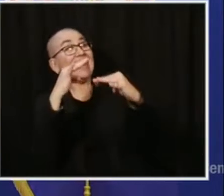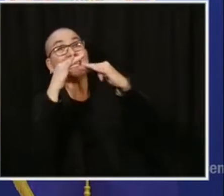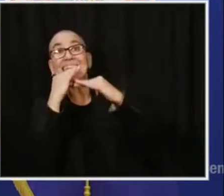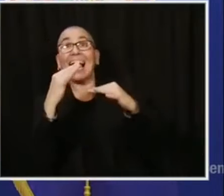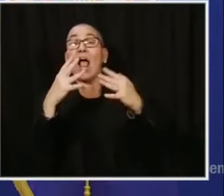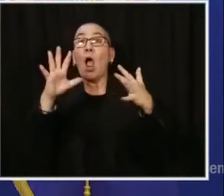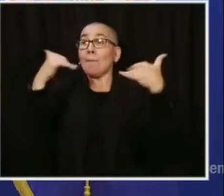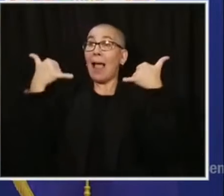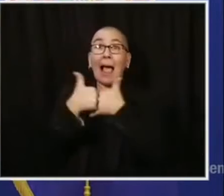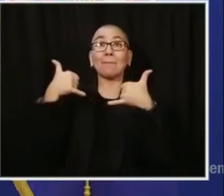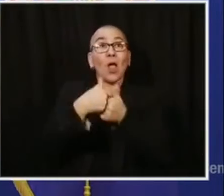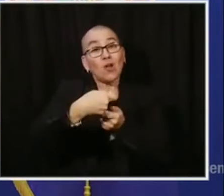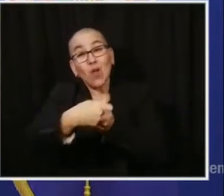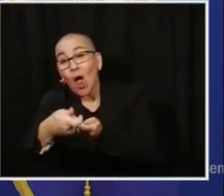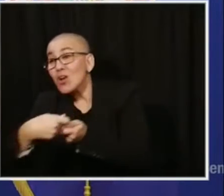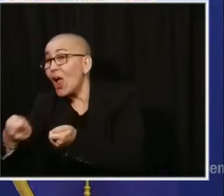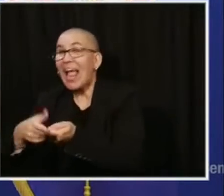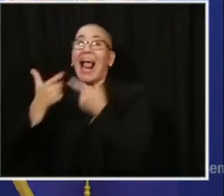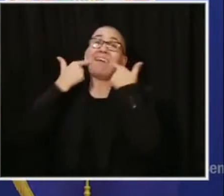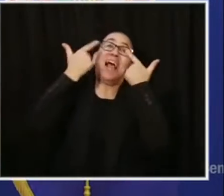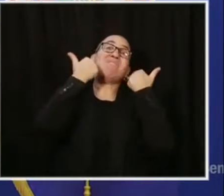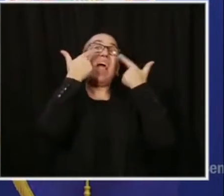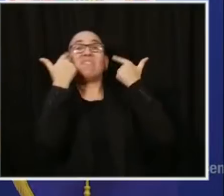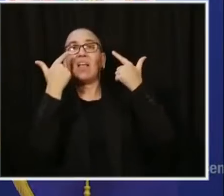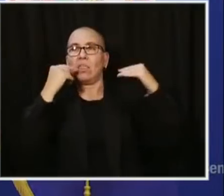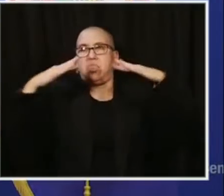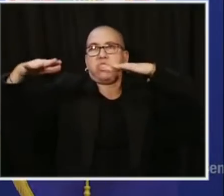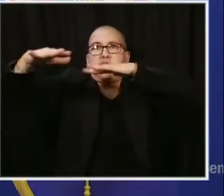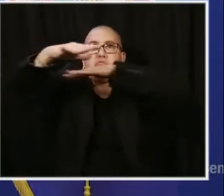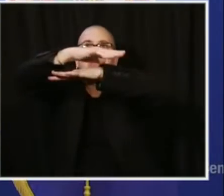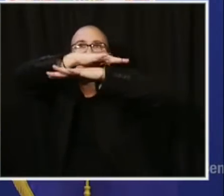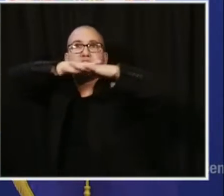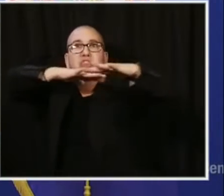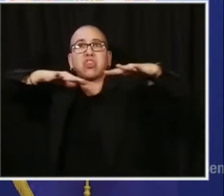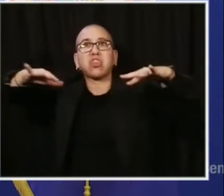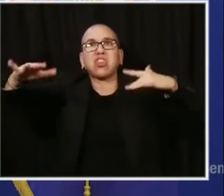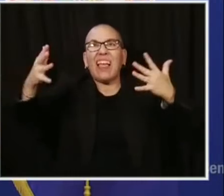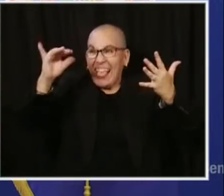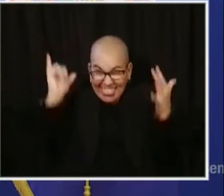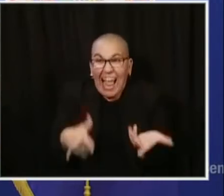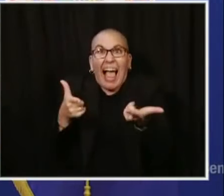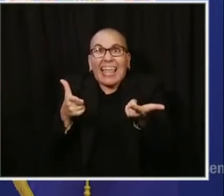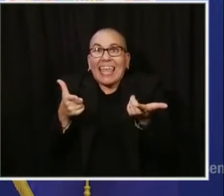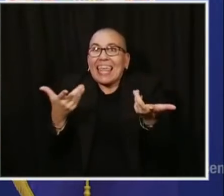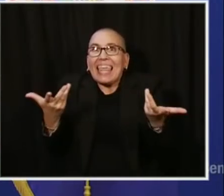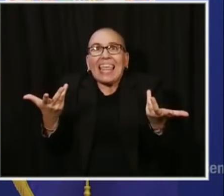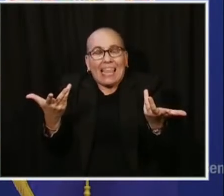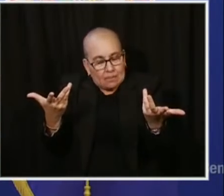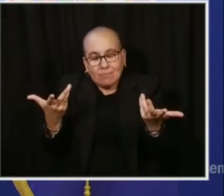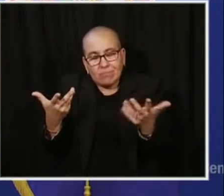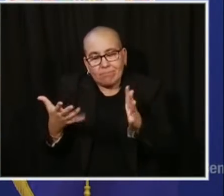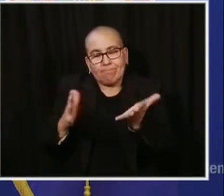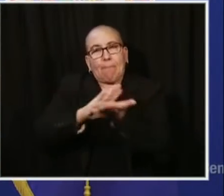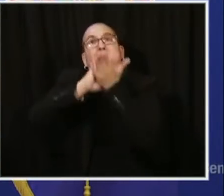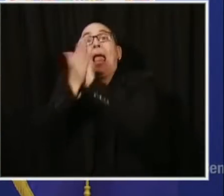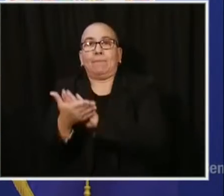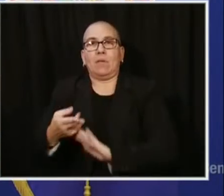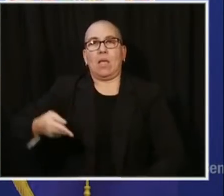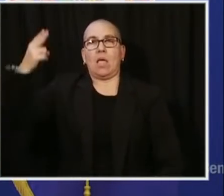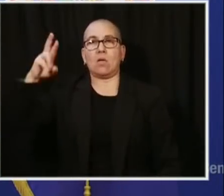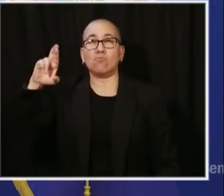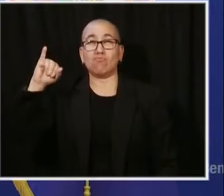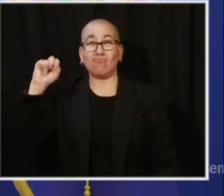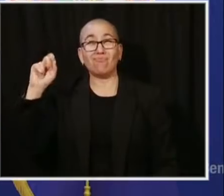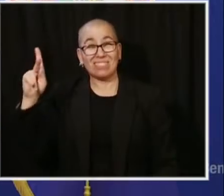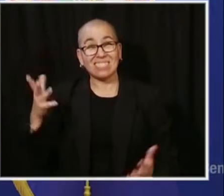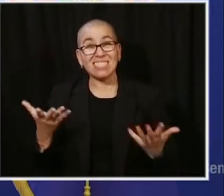forth, it seems like these things shouldn't be as risky or elevated. What we've seen is that they do that. And then, of course,